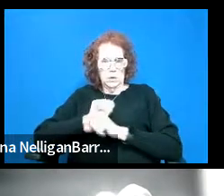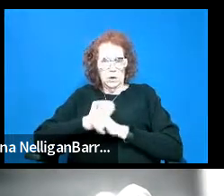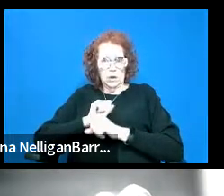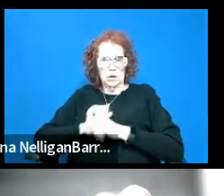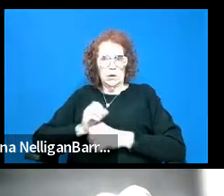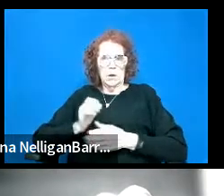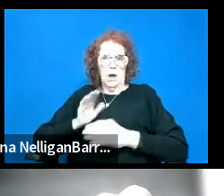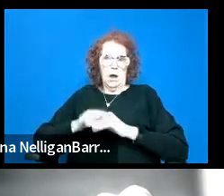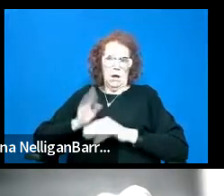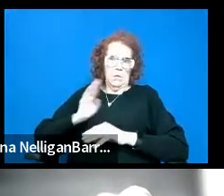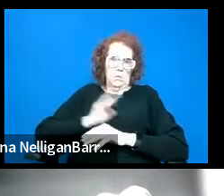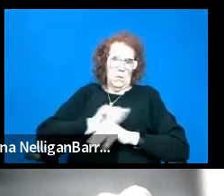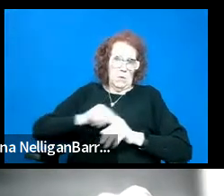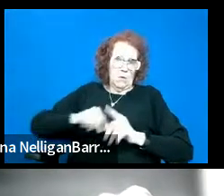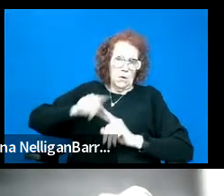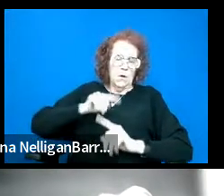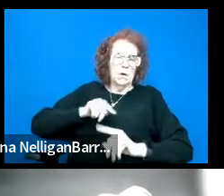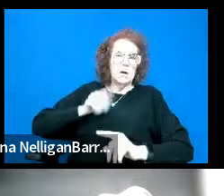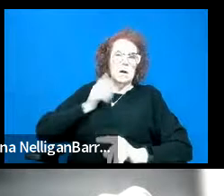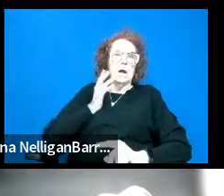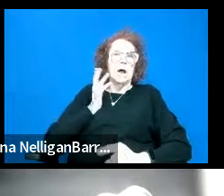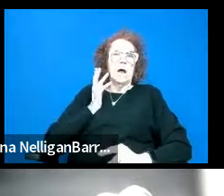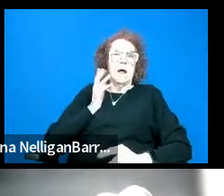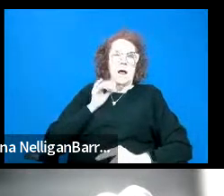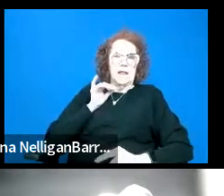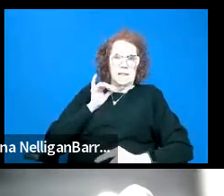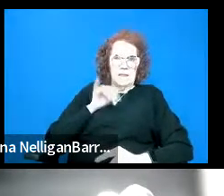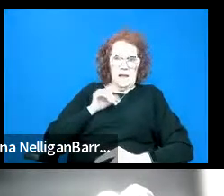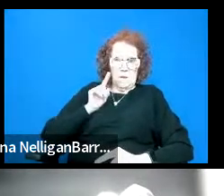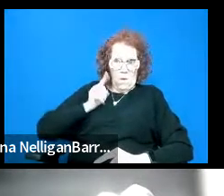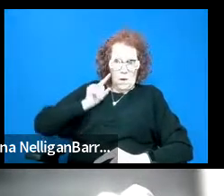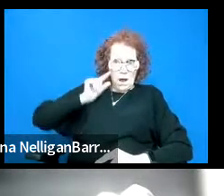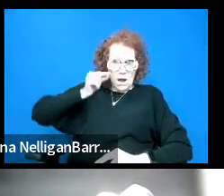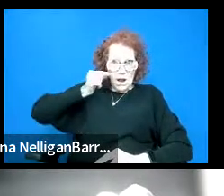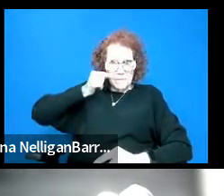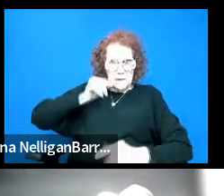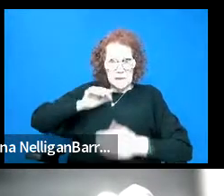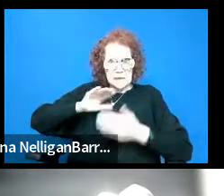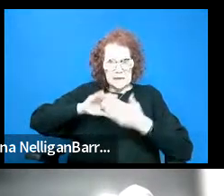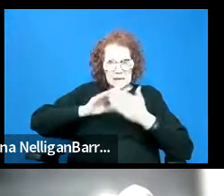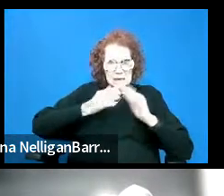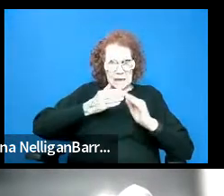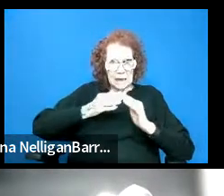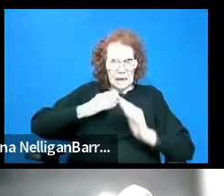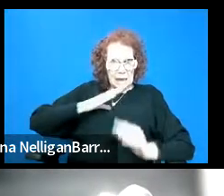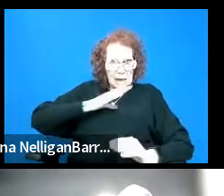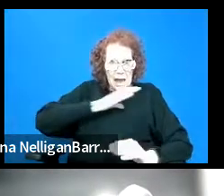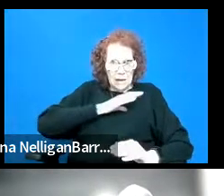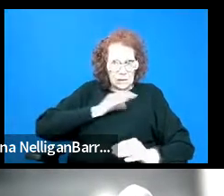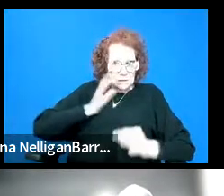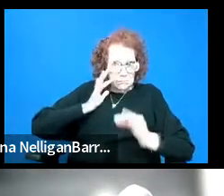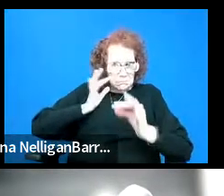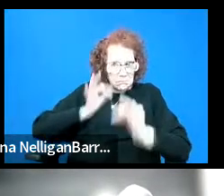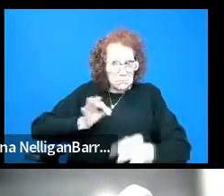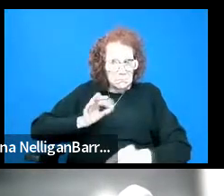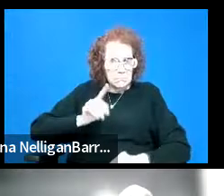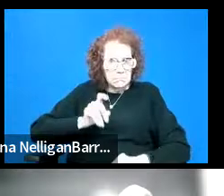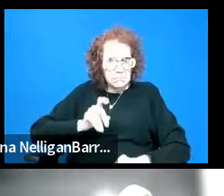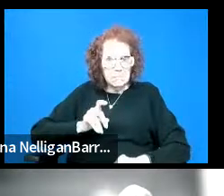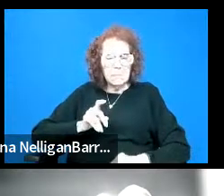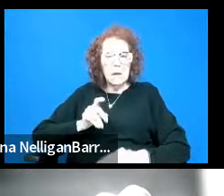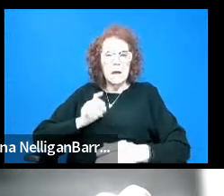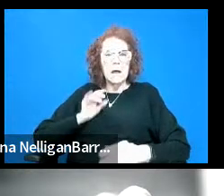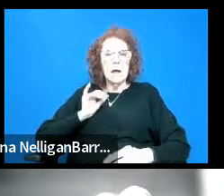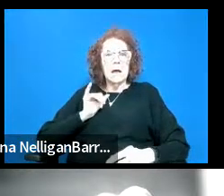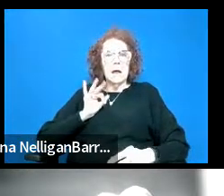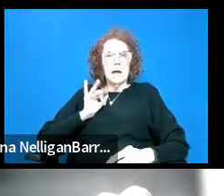city council has, if and when city dollars are put into it, every time that happens, it would come to council, but otherwise it would be a kind of